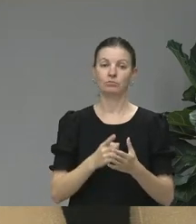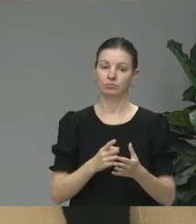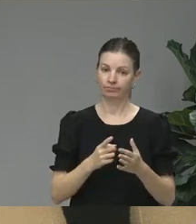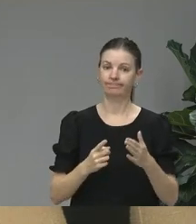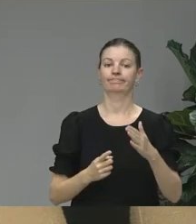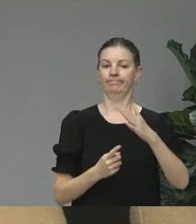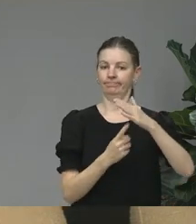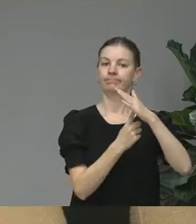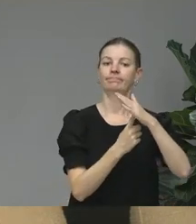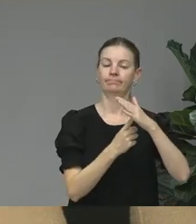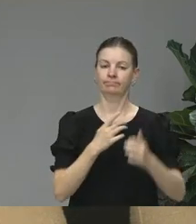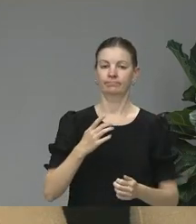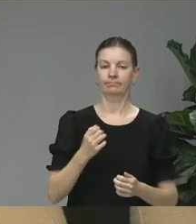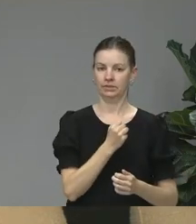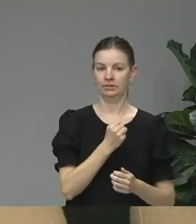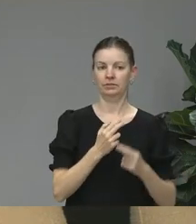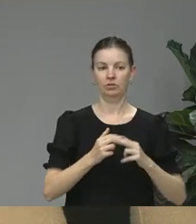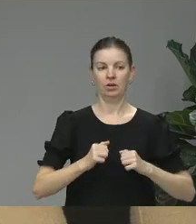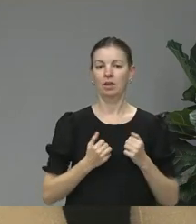model. The